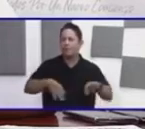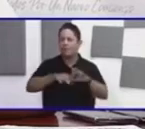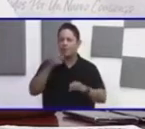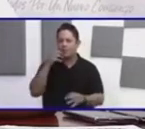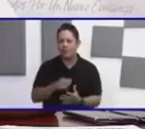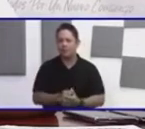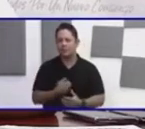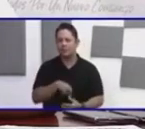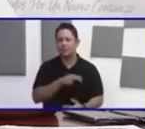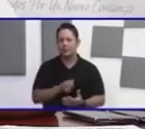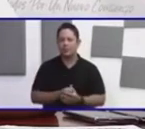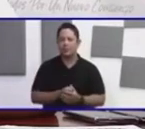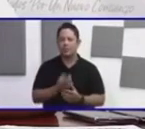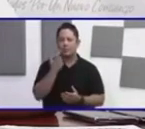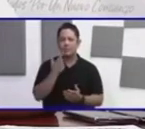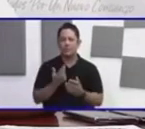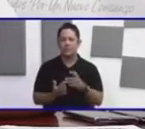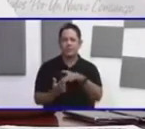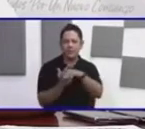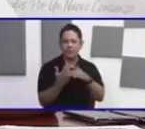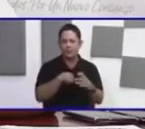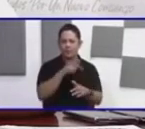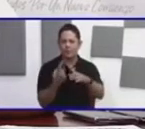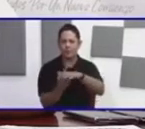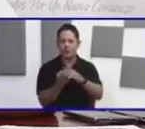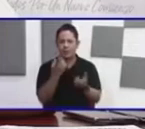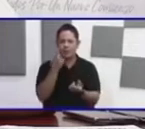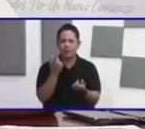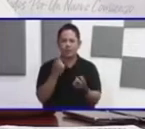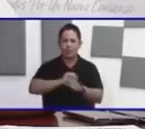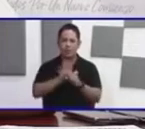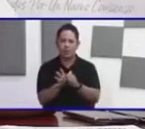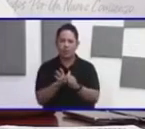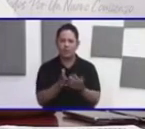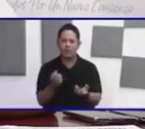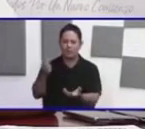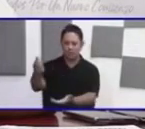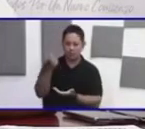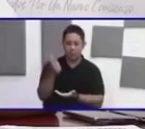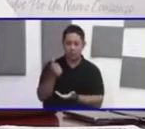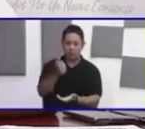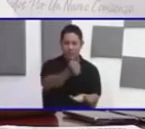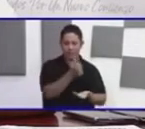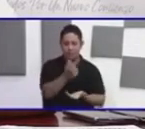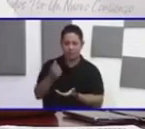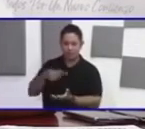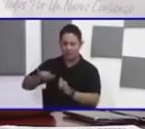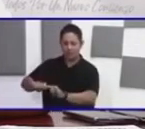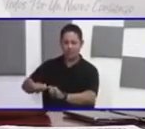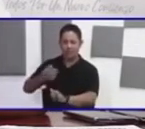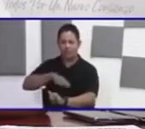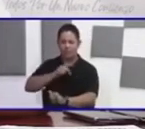know that we're going to establish from the budget with the resources from COVID-19. We're going to distribute in the